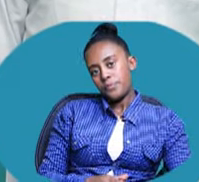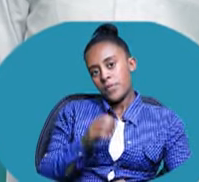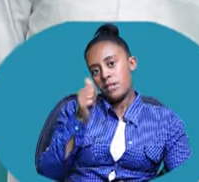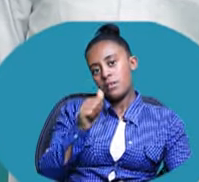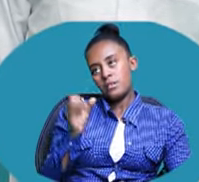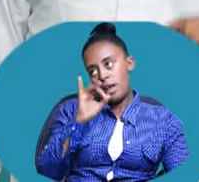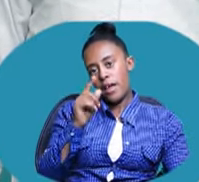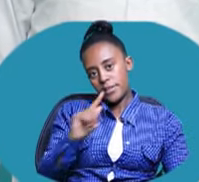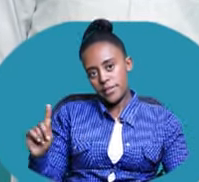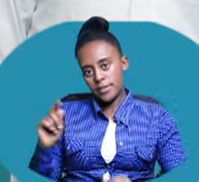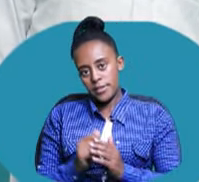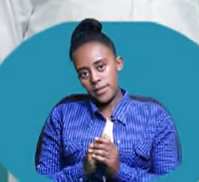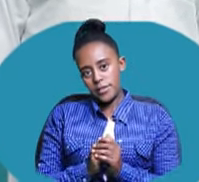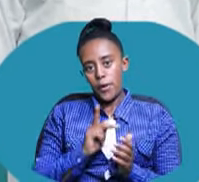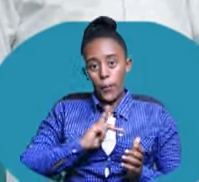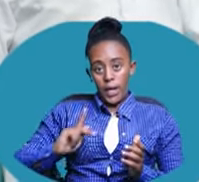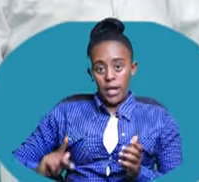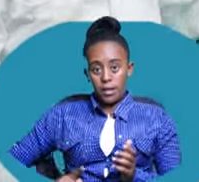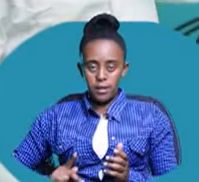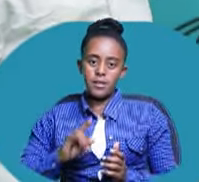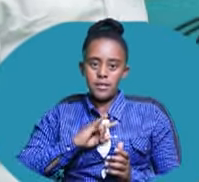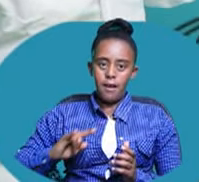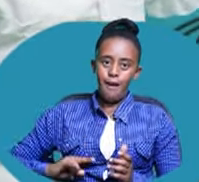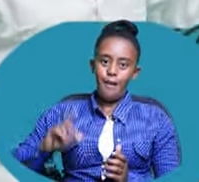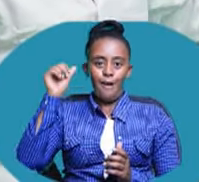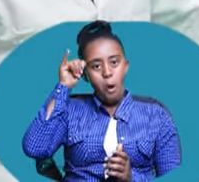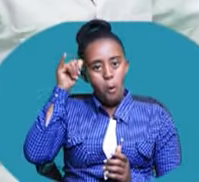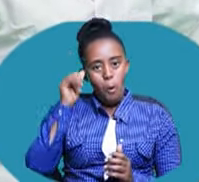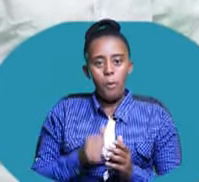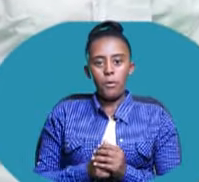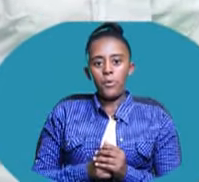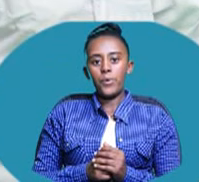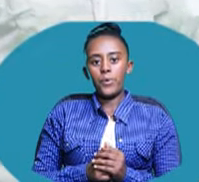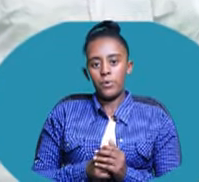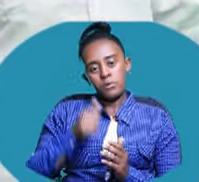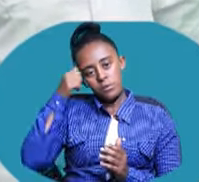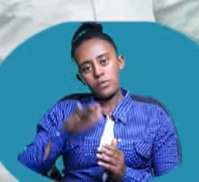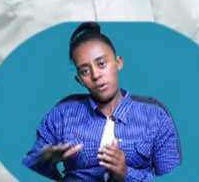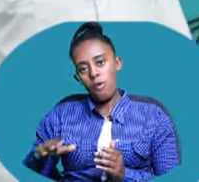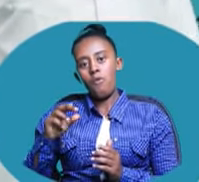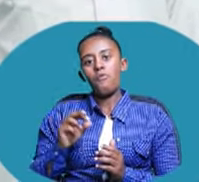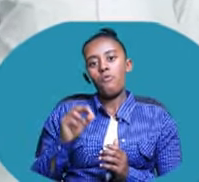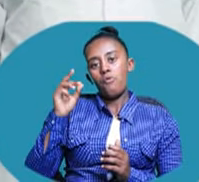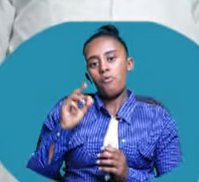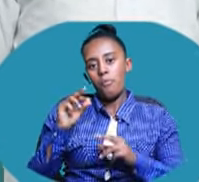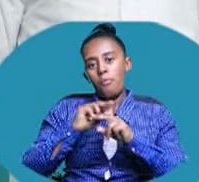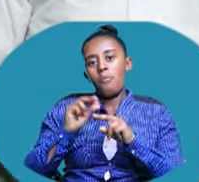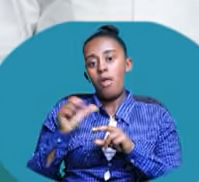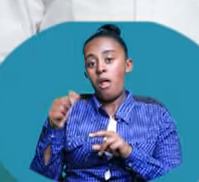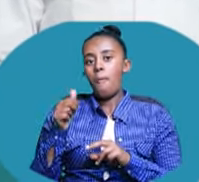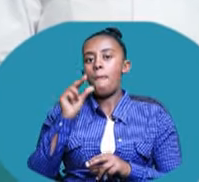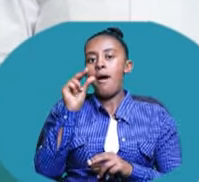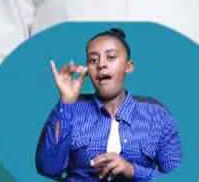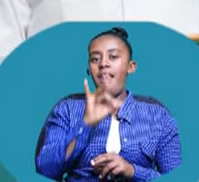King Zariakob. King Zariakob married the son of Hadiya Garad. The other one, Bale.